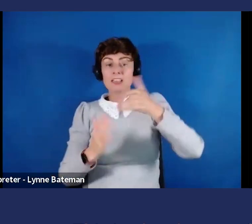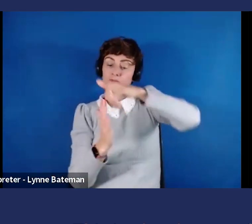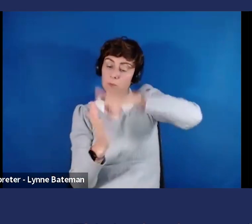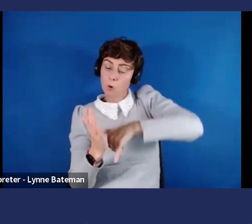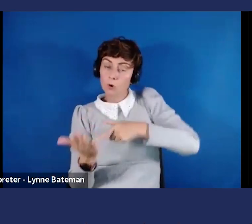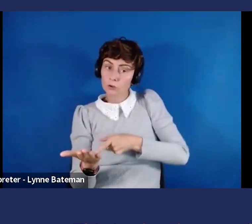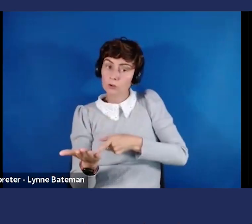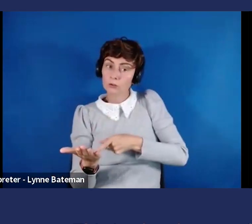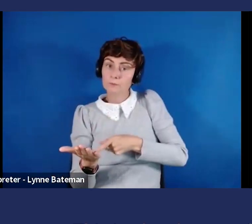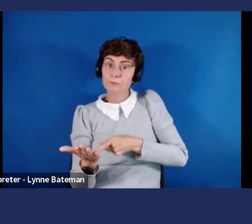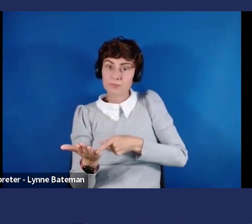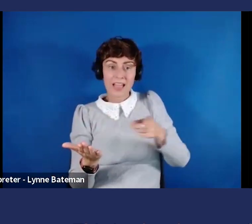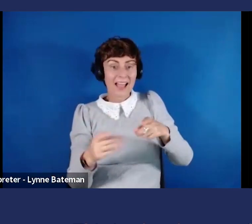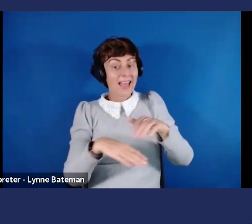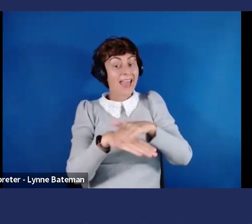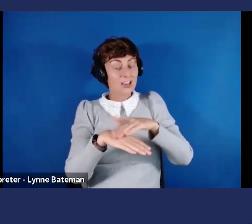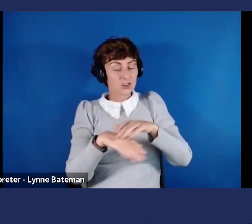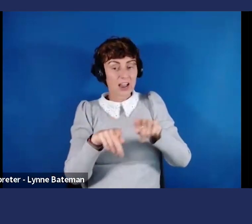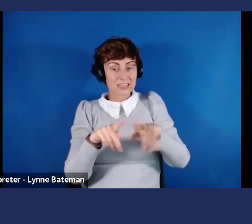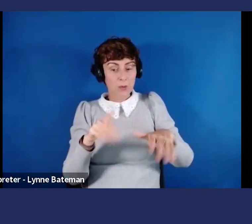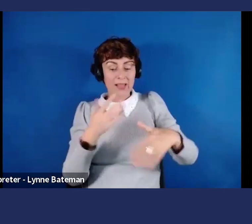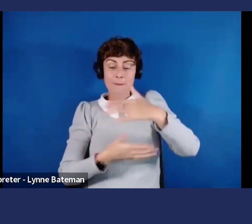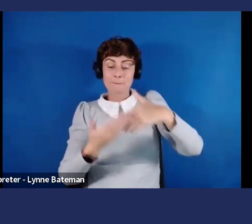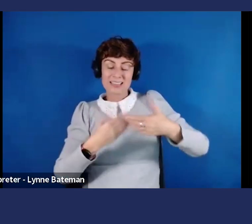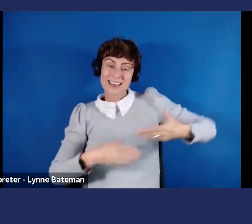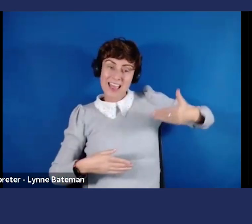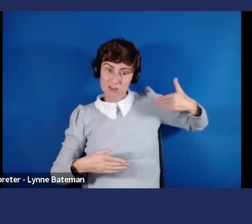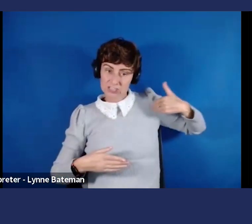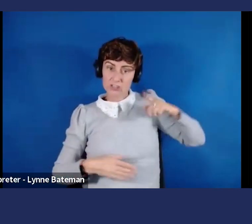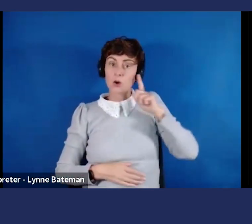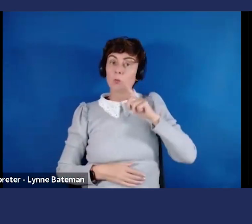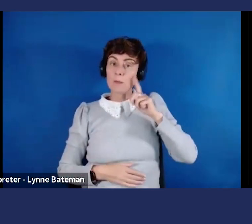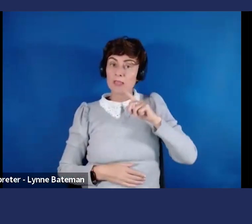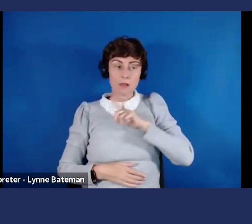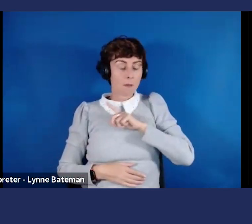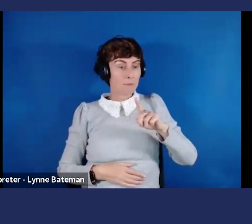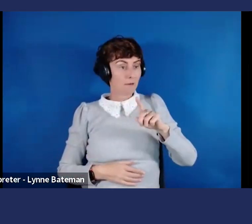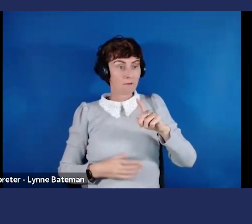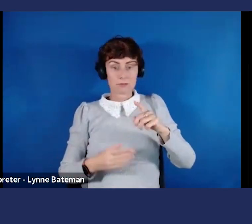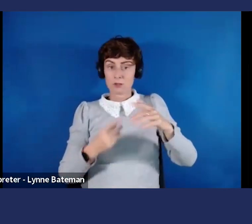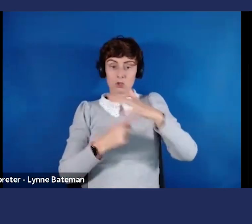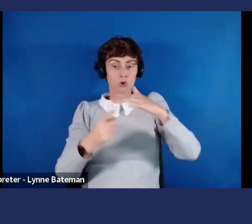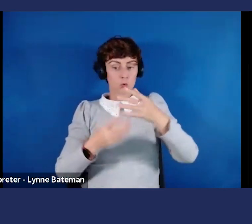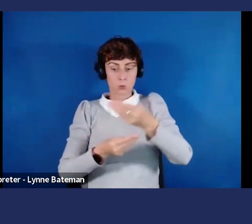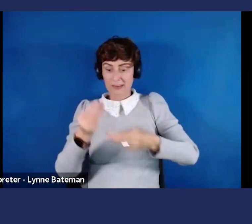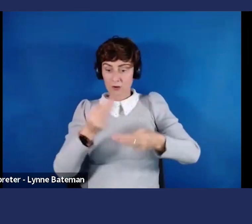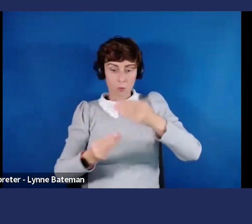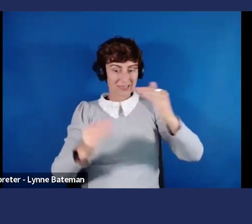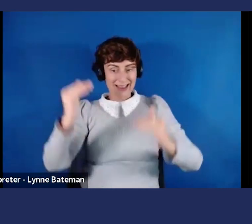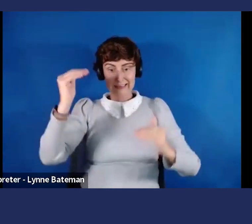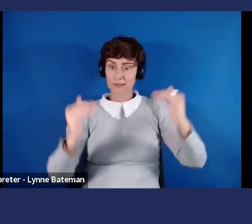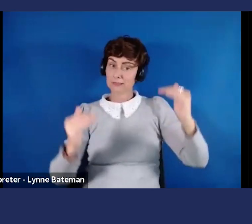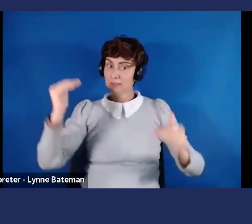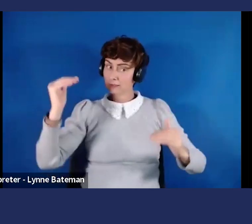This is also the case for Asian and mixed heritage women, and these disparities cut across socioeconomic status. It